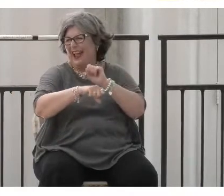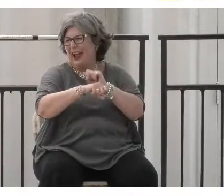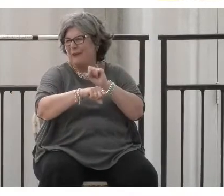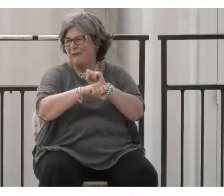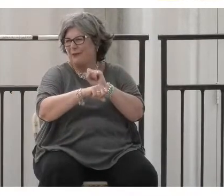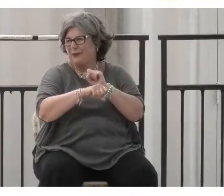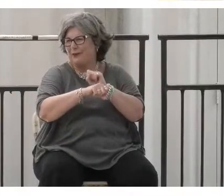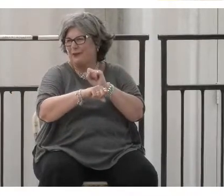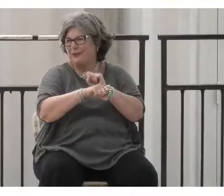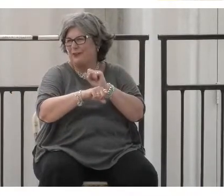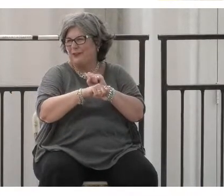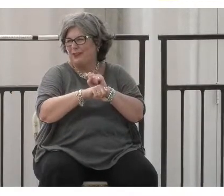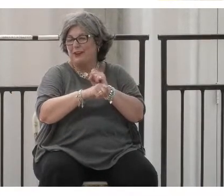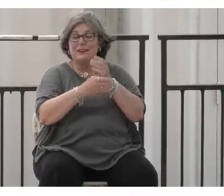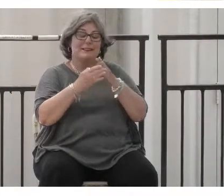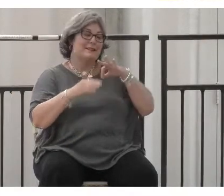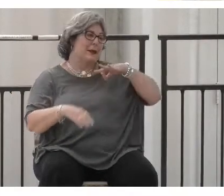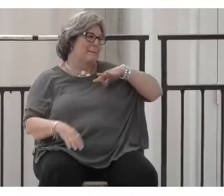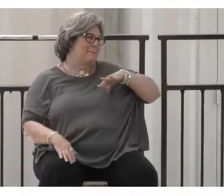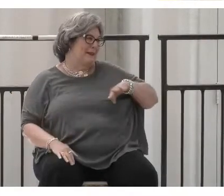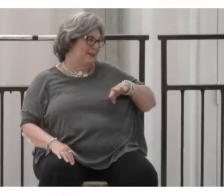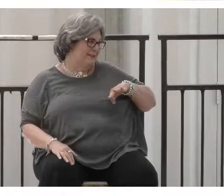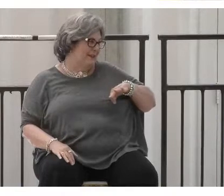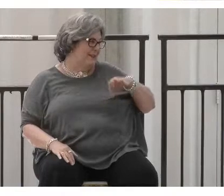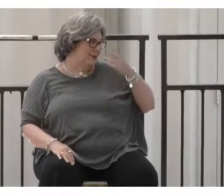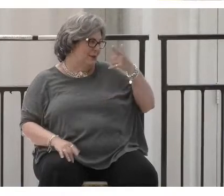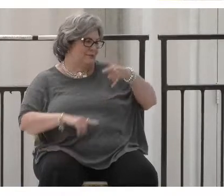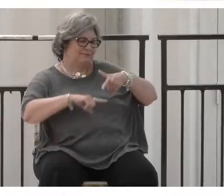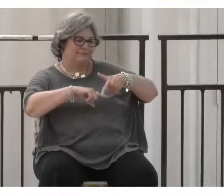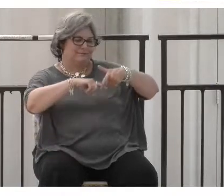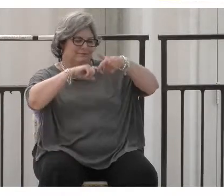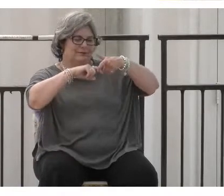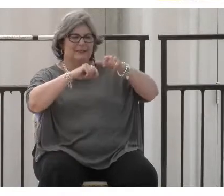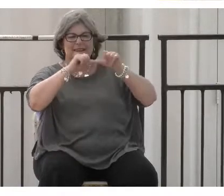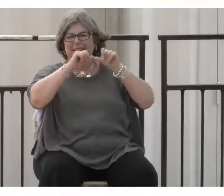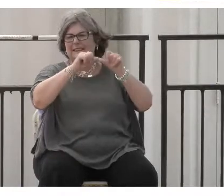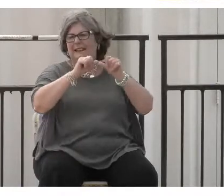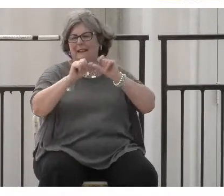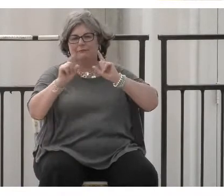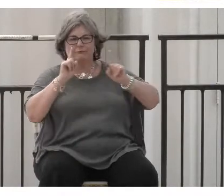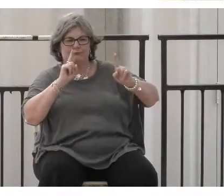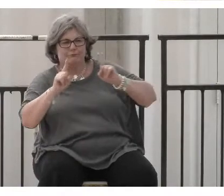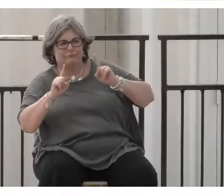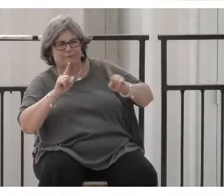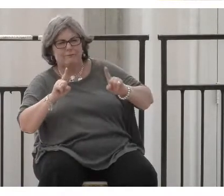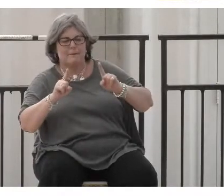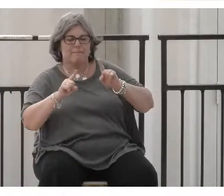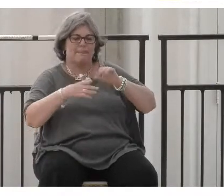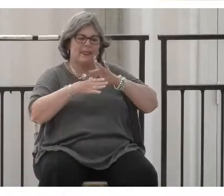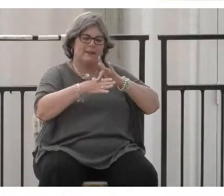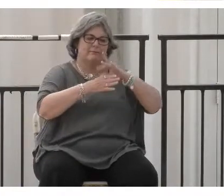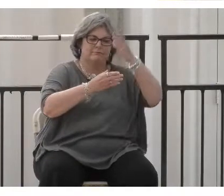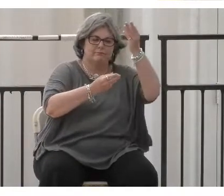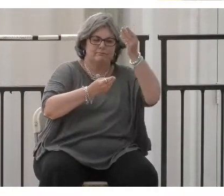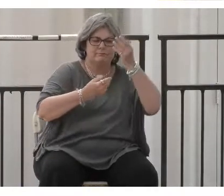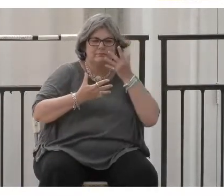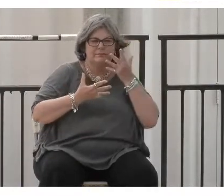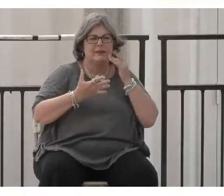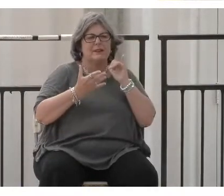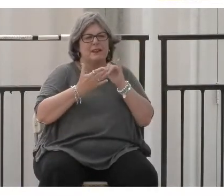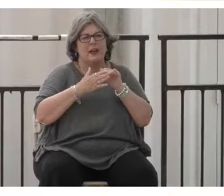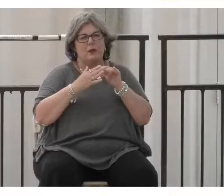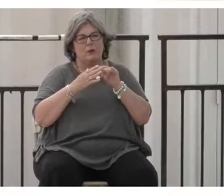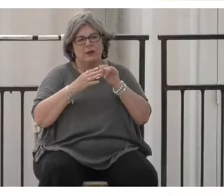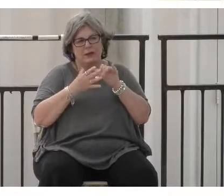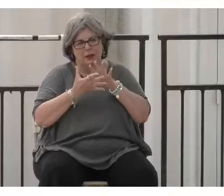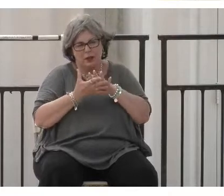we had some benefits to that, which was to be able to have sustained conversations and grow the content. And the way in which we were able to grow